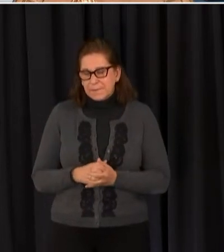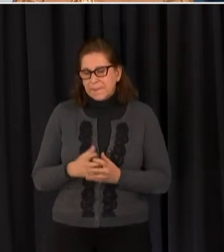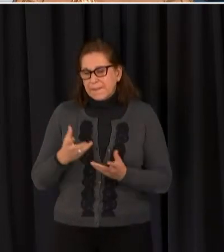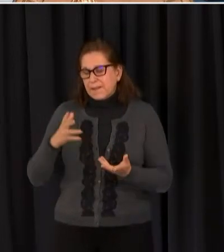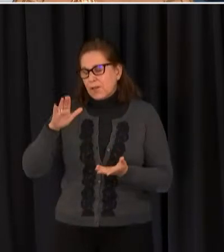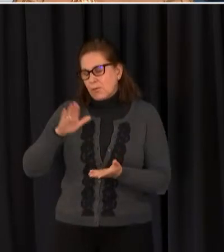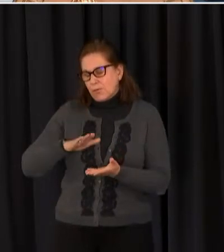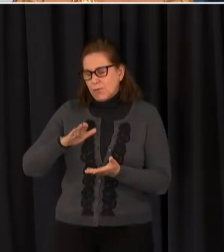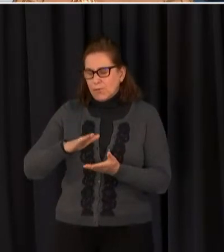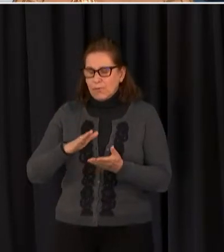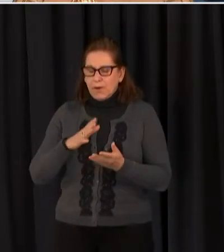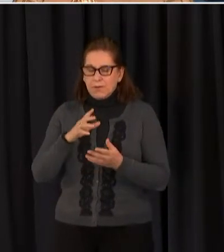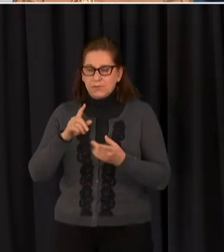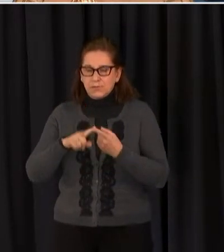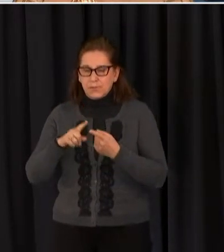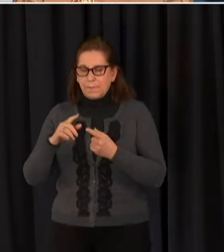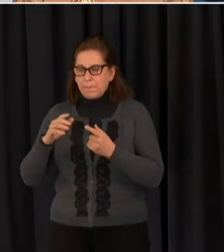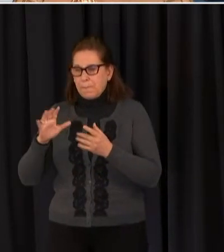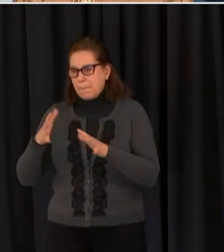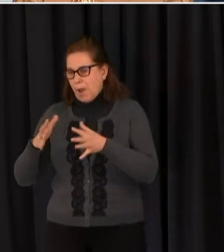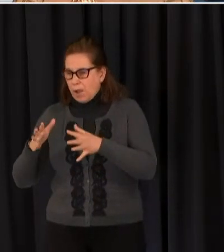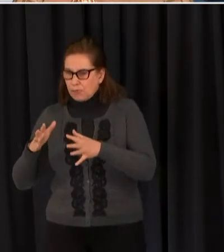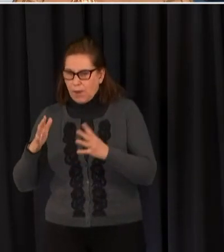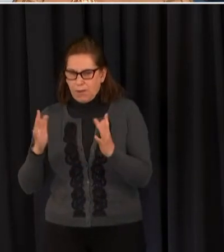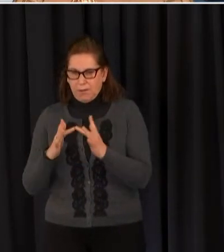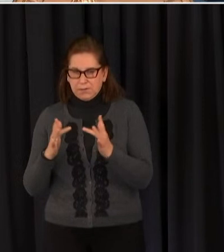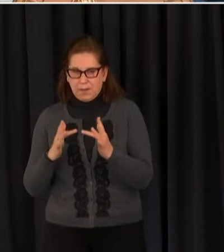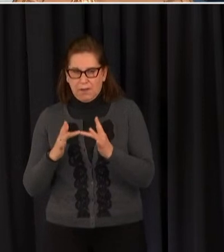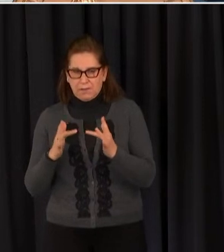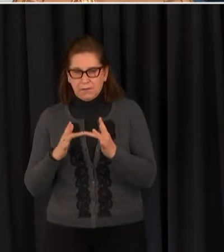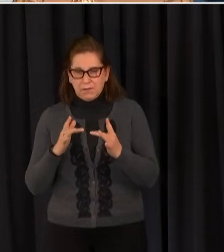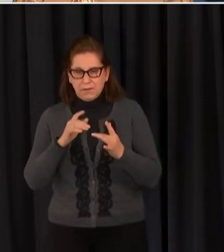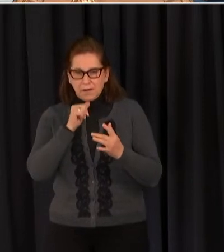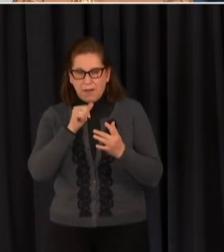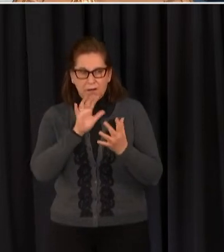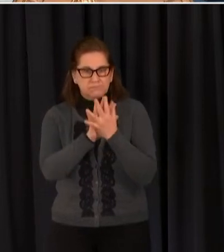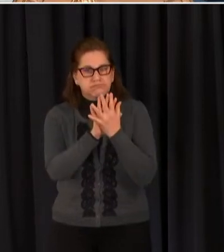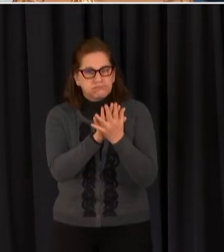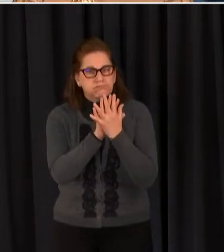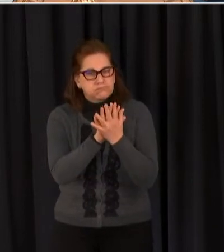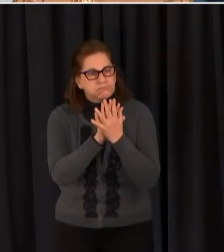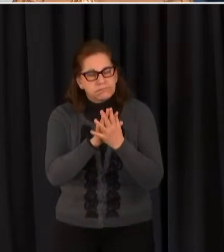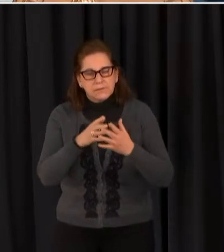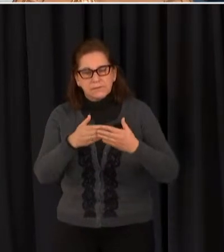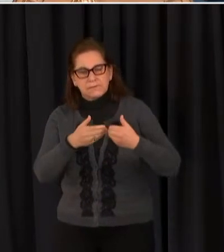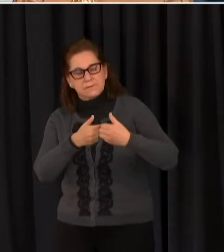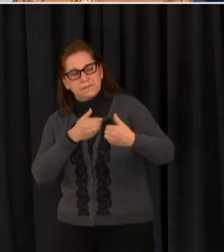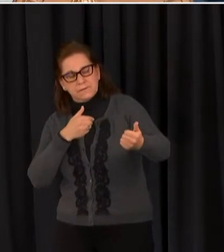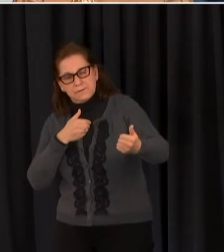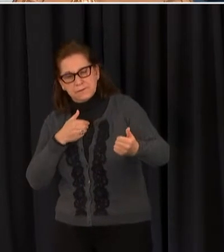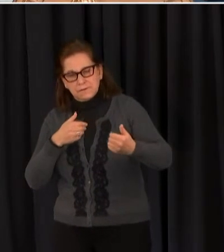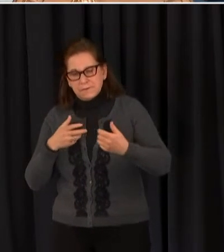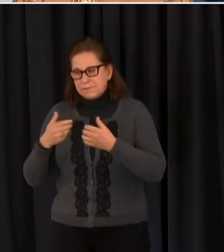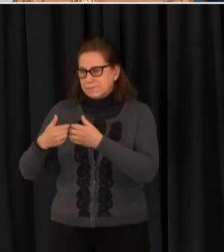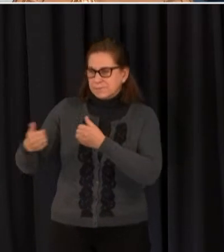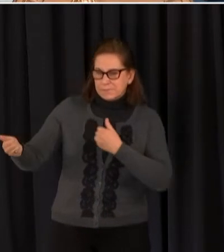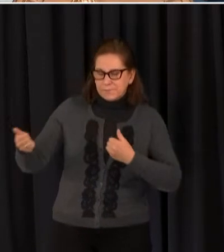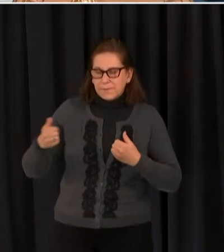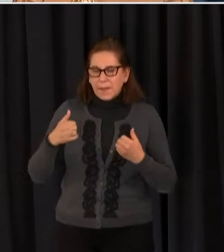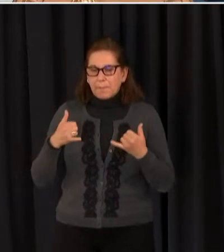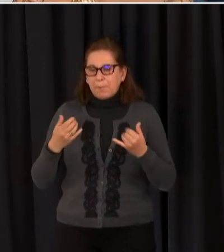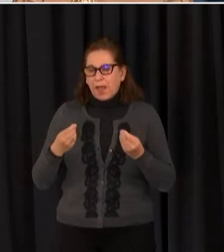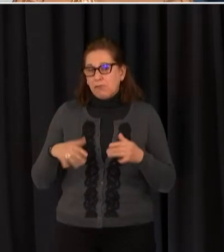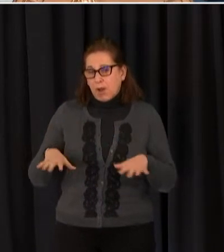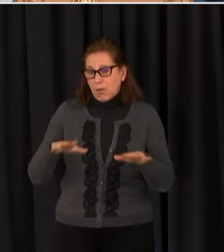fields. Playgrounds remain open. There are also some number of DPR indoor